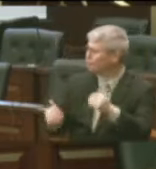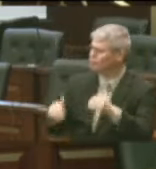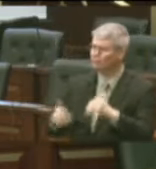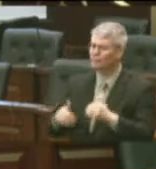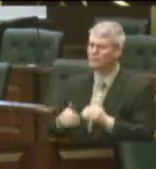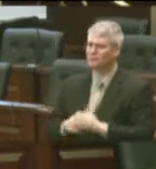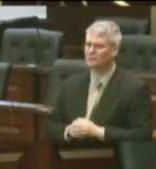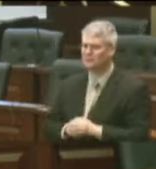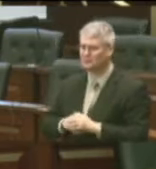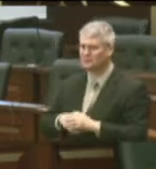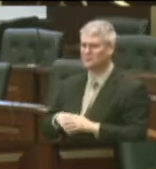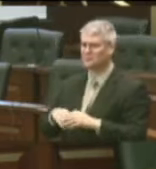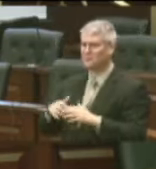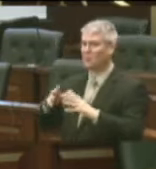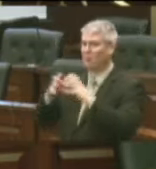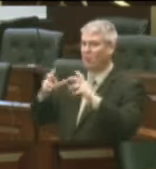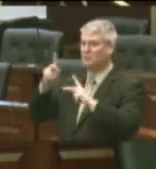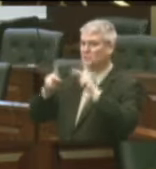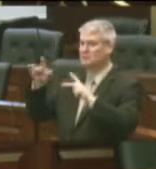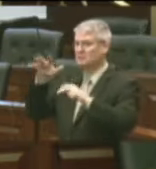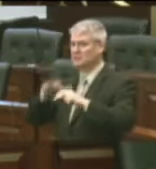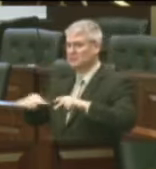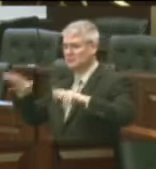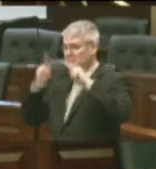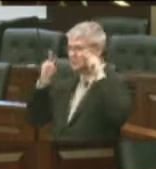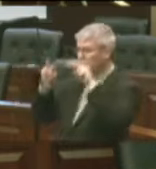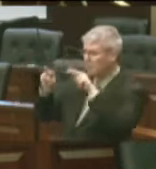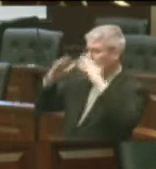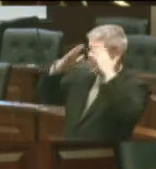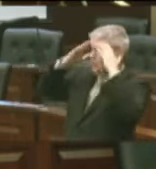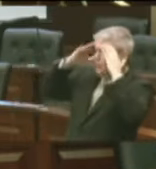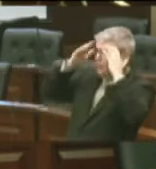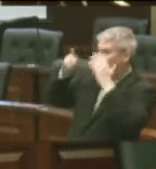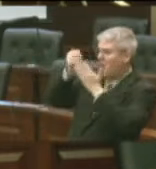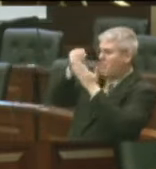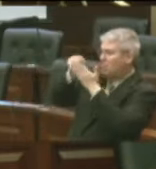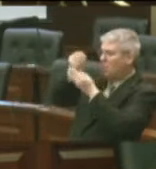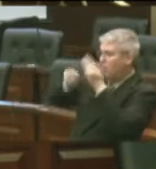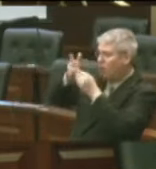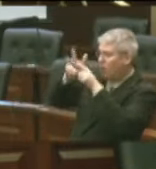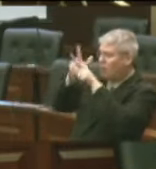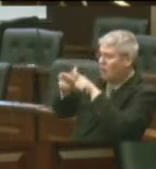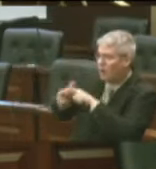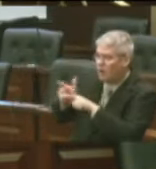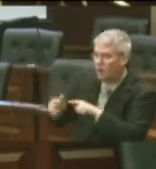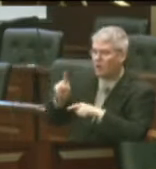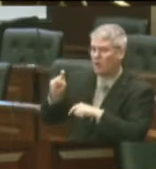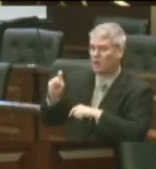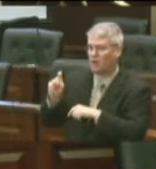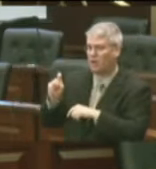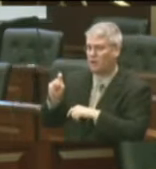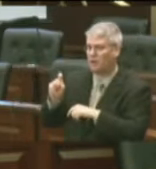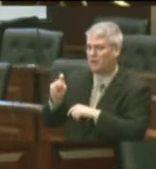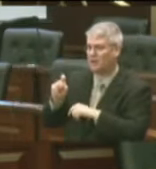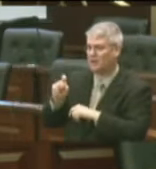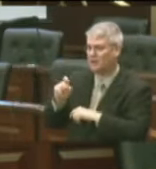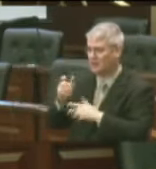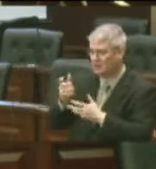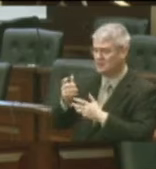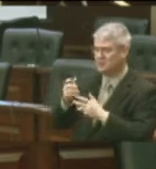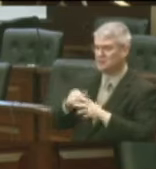reductions, and something that I want to call out that didn't receive a lot of attention at the time was the response of our administrators,